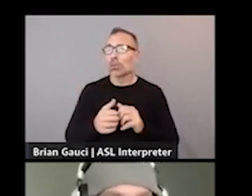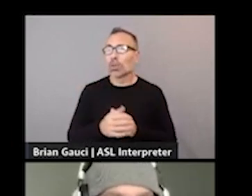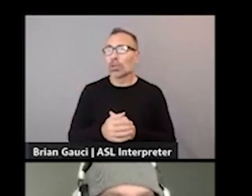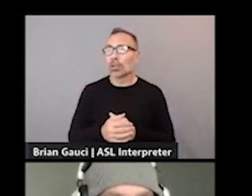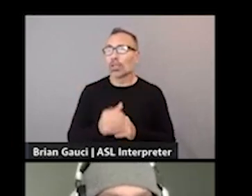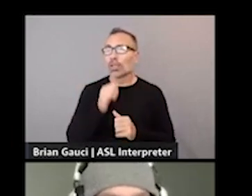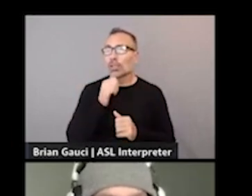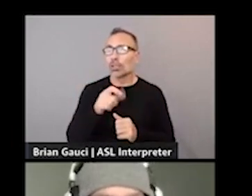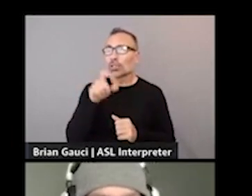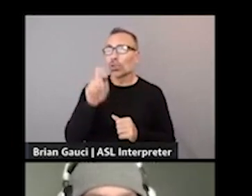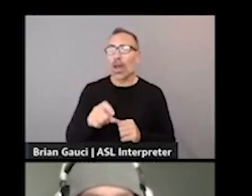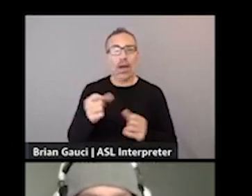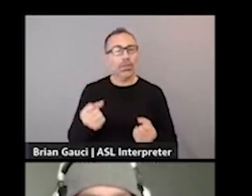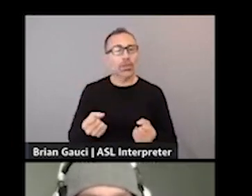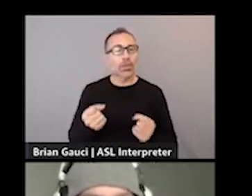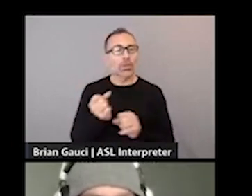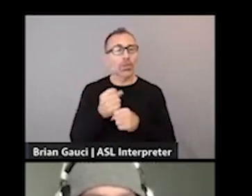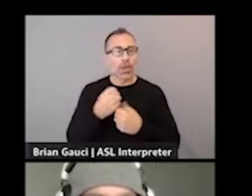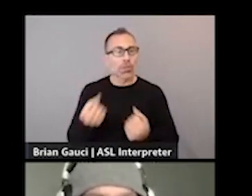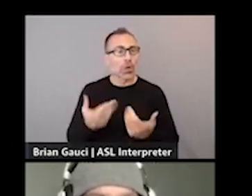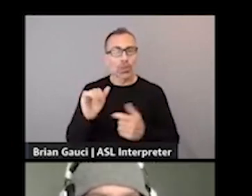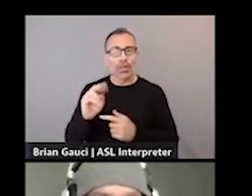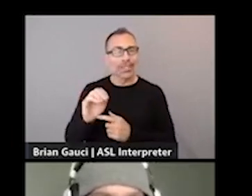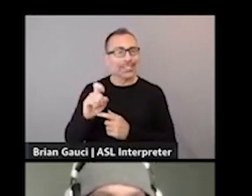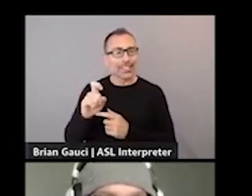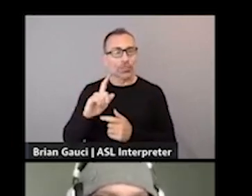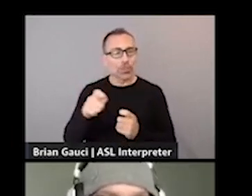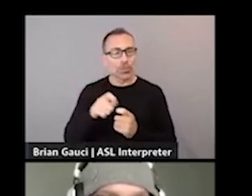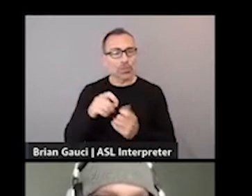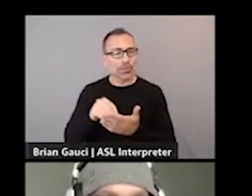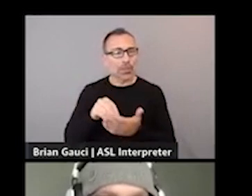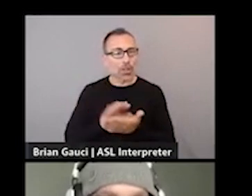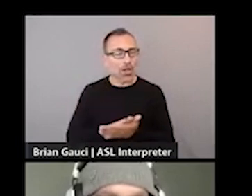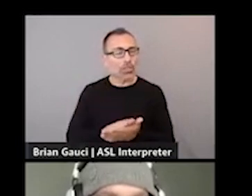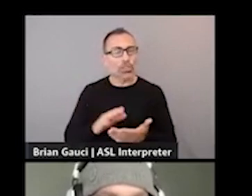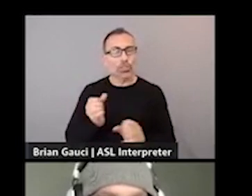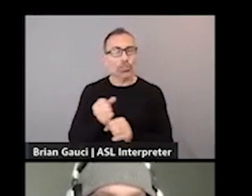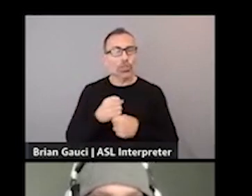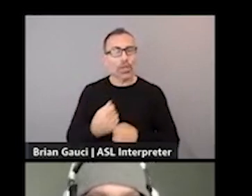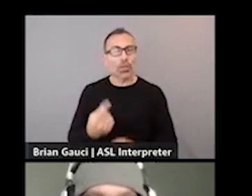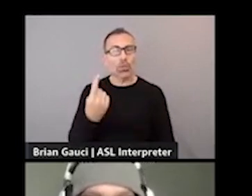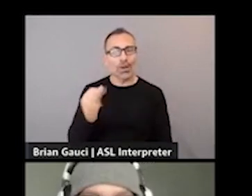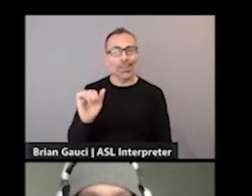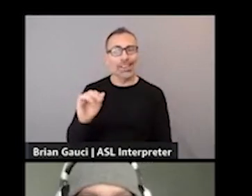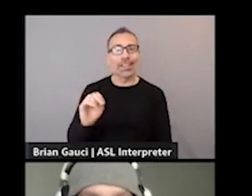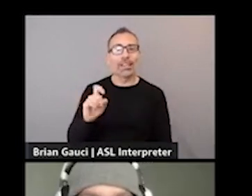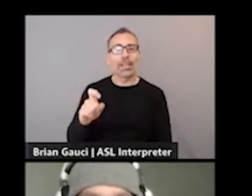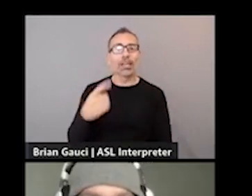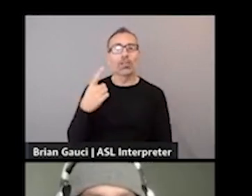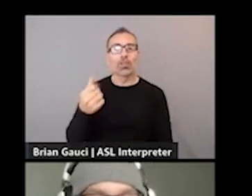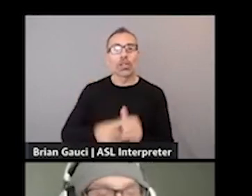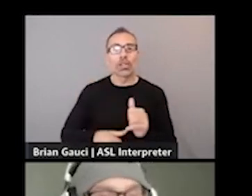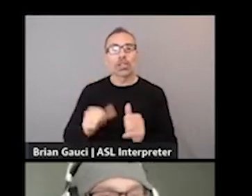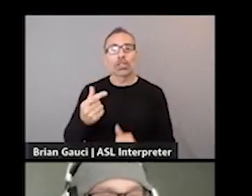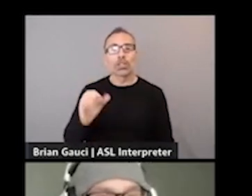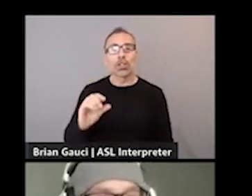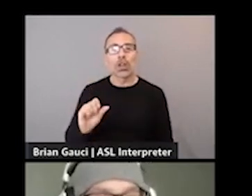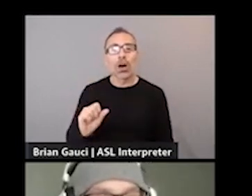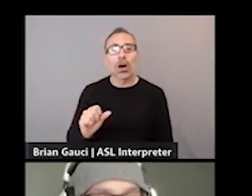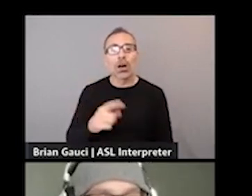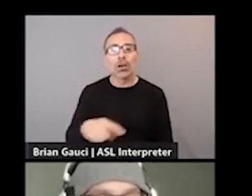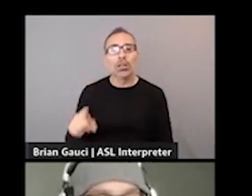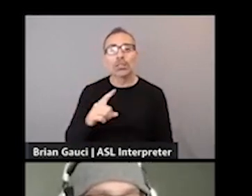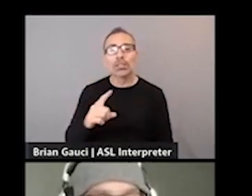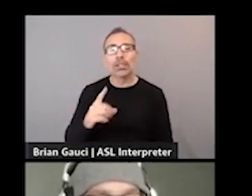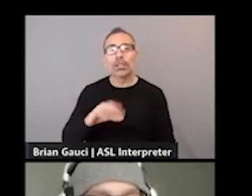multiple indices for certain kind of log. Just create one indices for each category of log you can see, and then set up the data